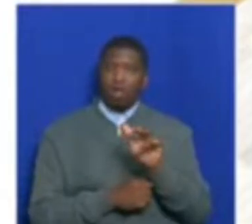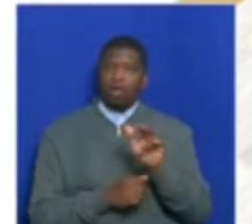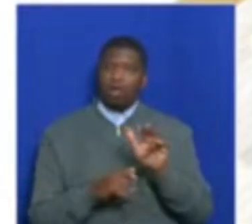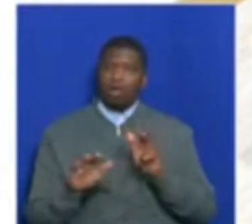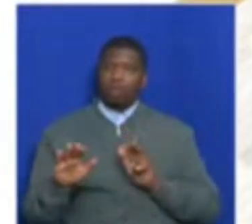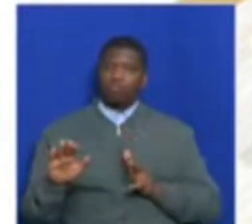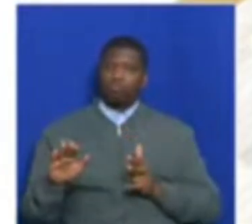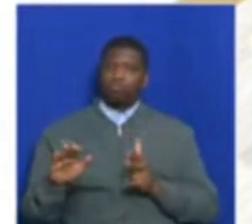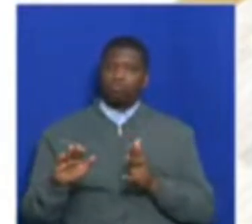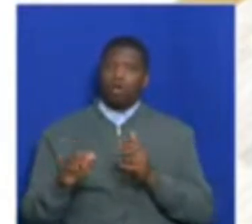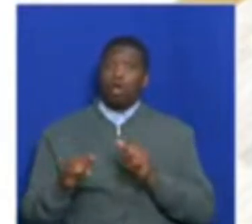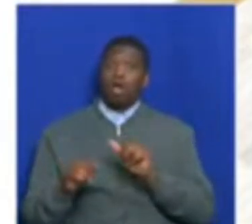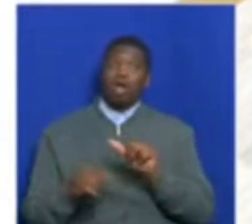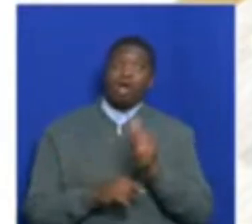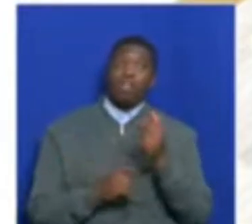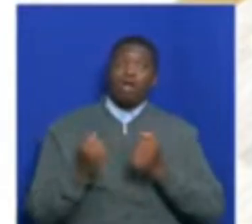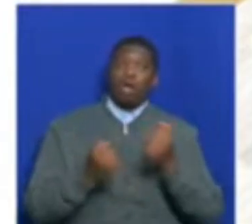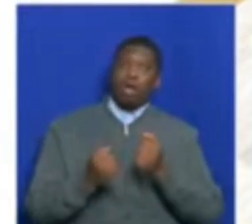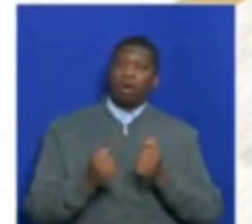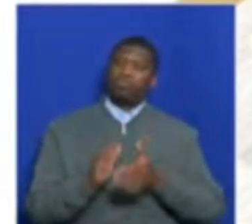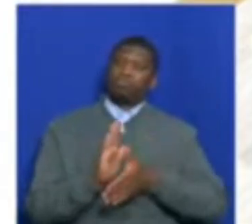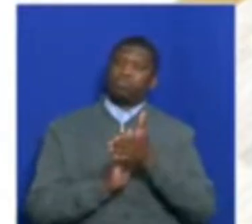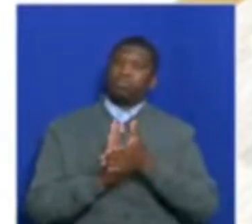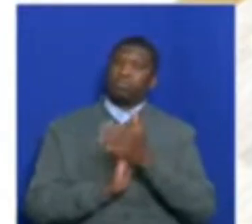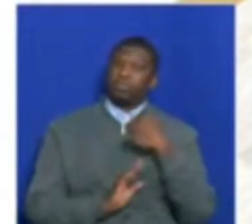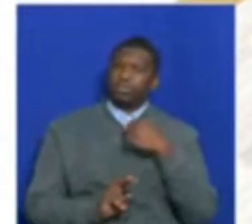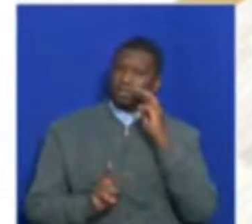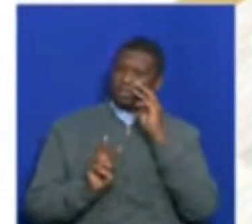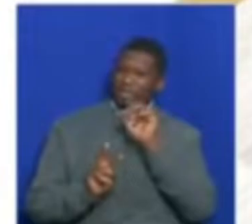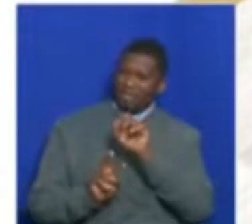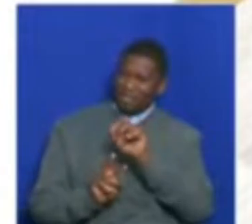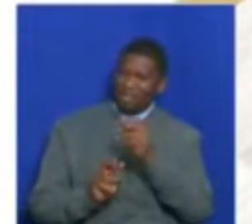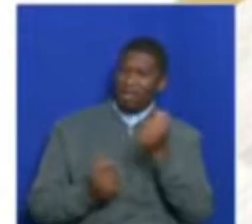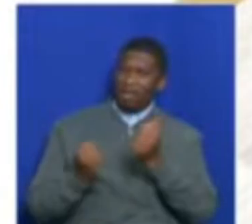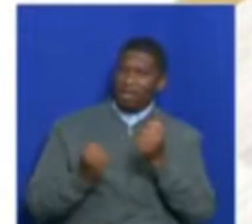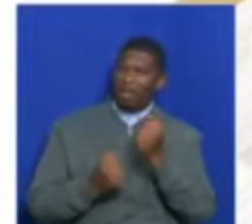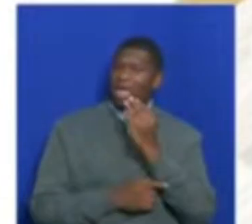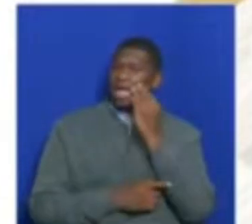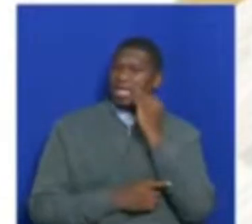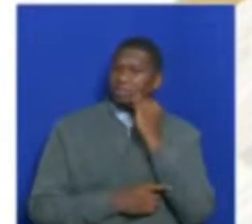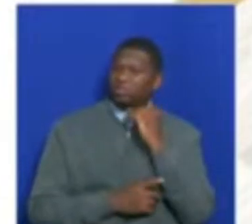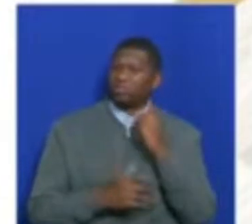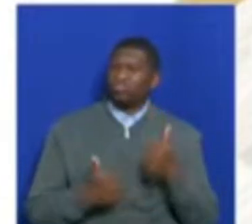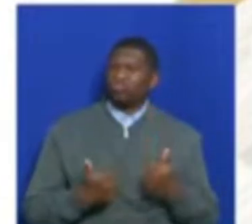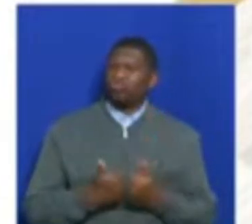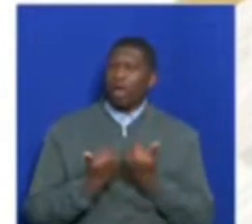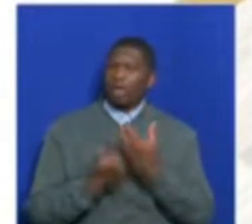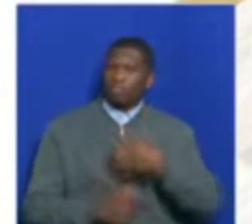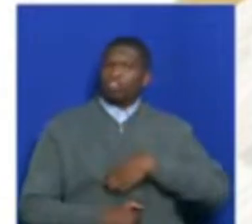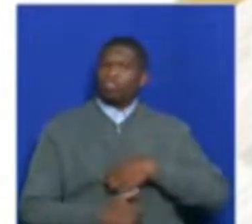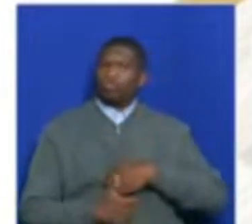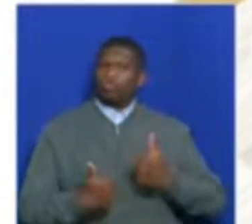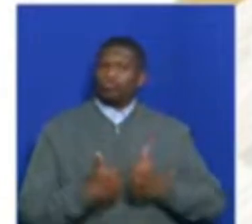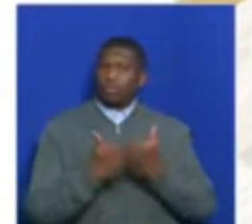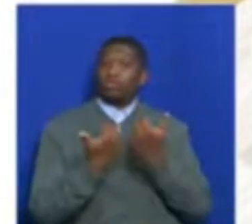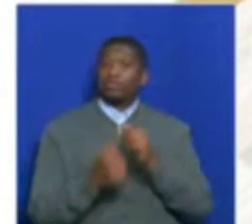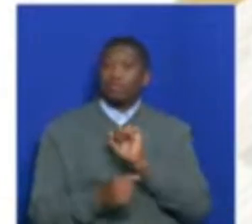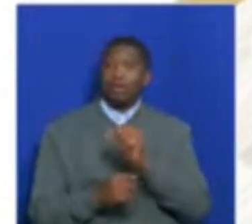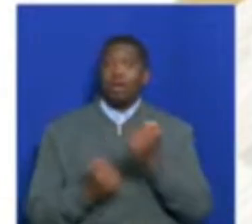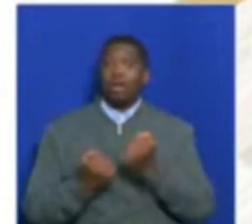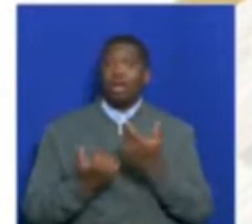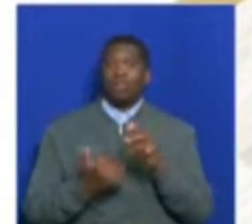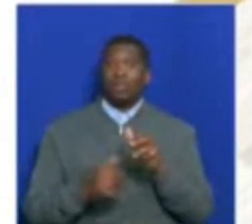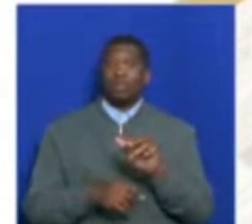this vehicle. It appeared to me that this vehicle was experiencing a mechanical problem. This vehicle then stopped next to me, which